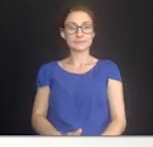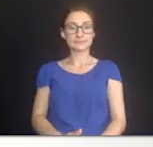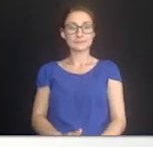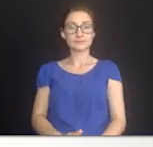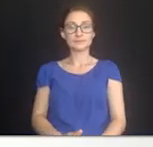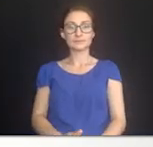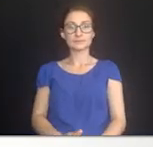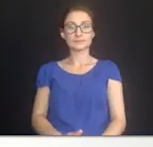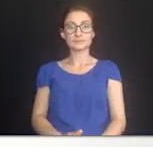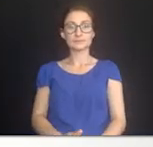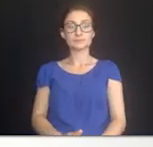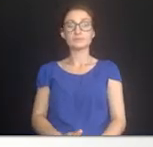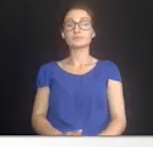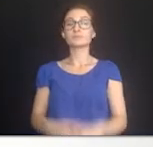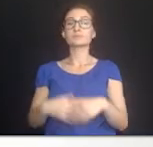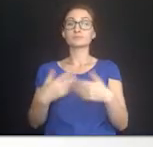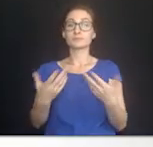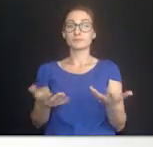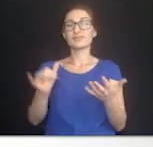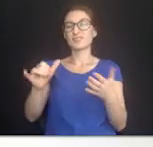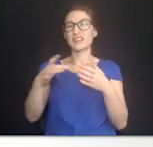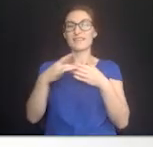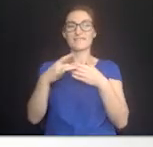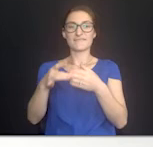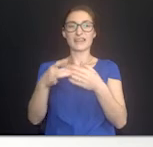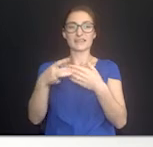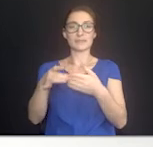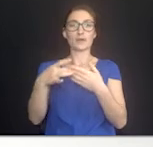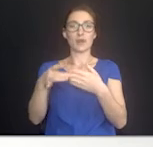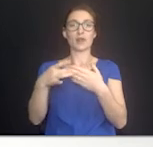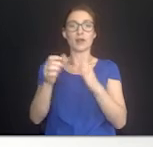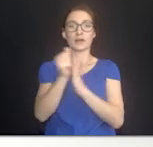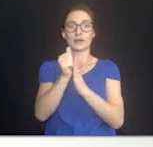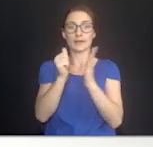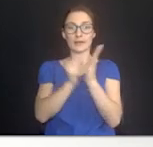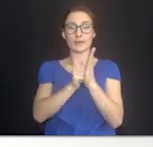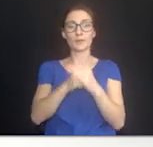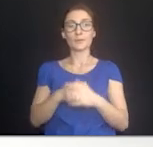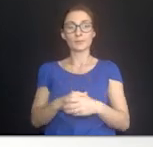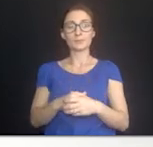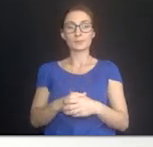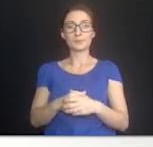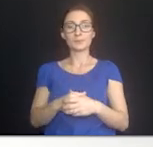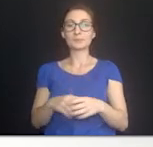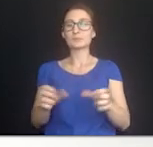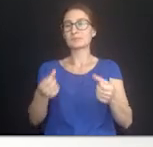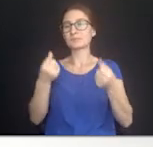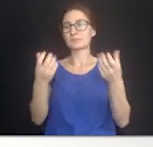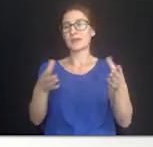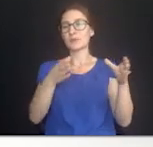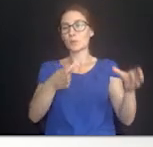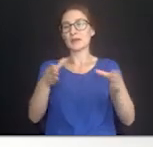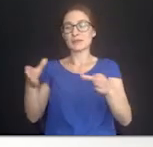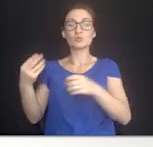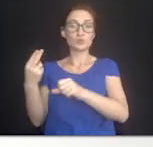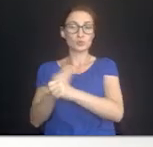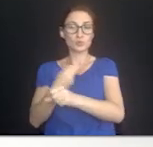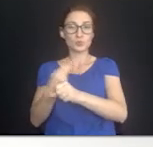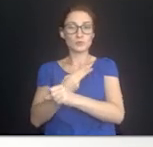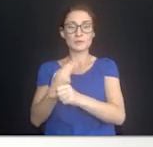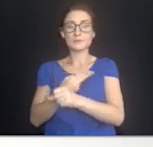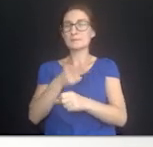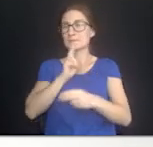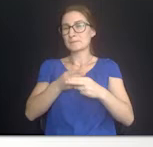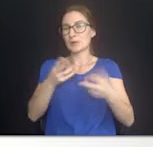So it is a flexible account, right? So there's a lot of ways that you can use it, like we were talking about, and like I was saying, not recommended